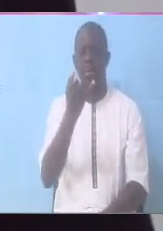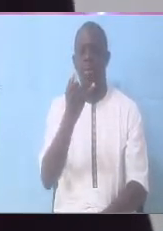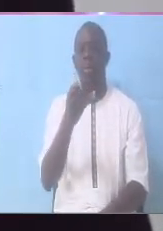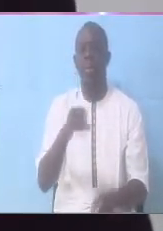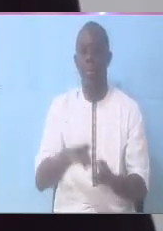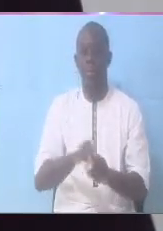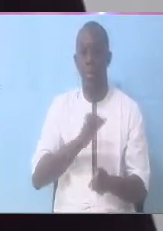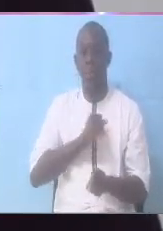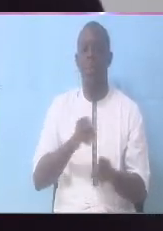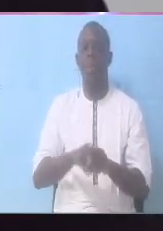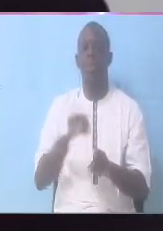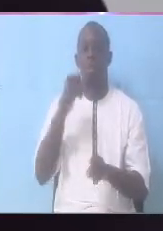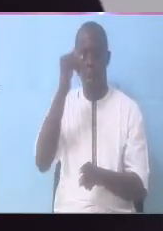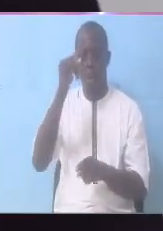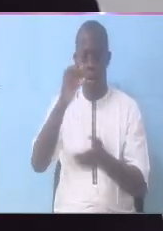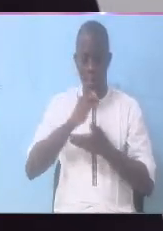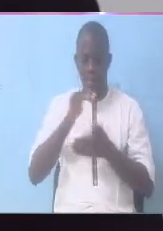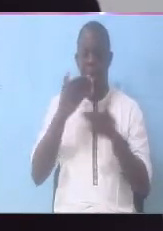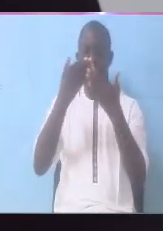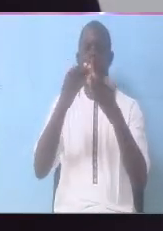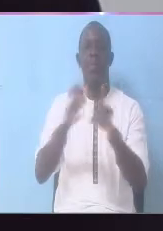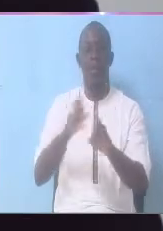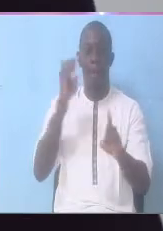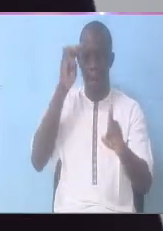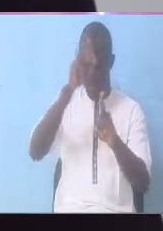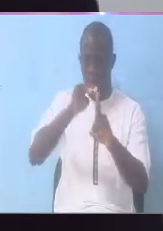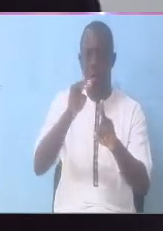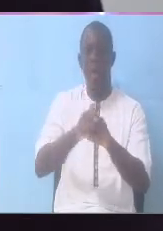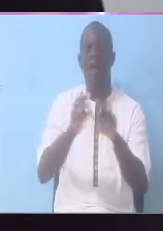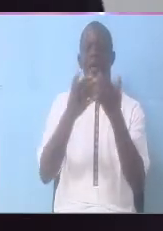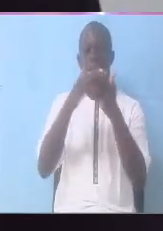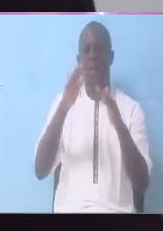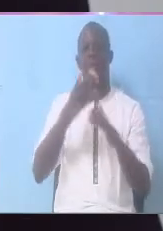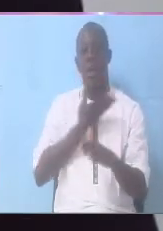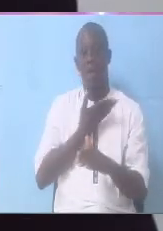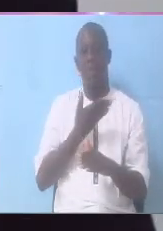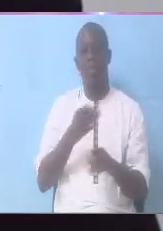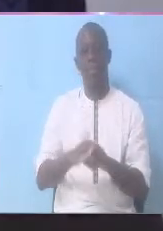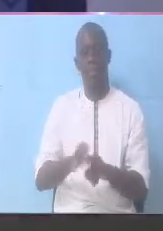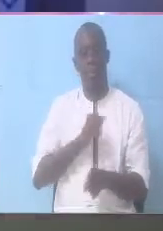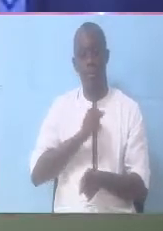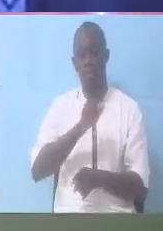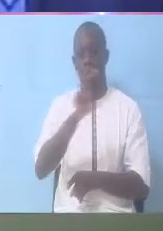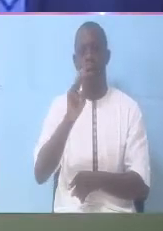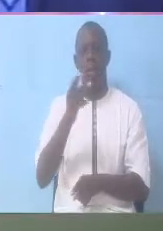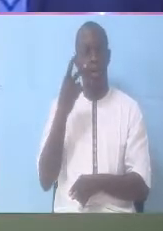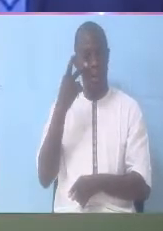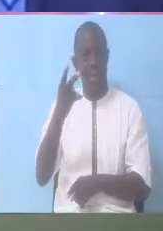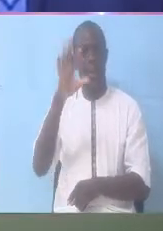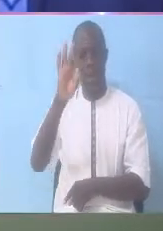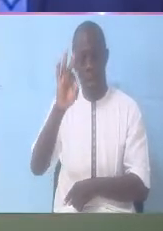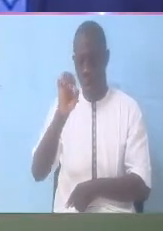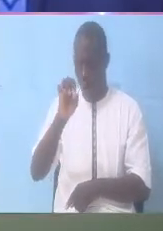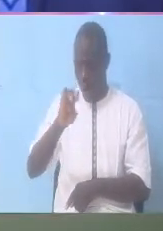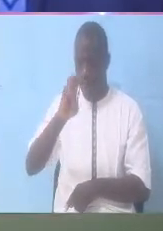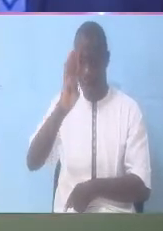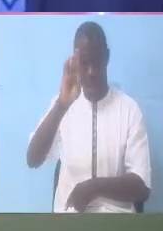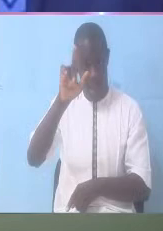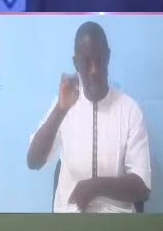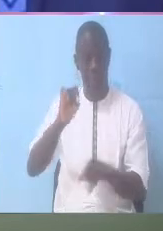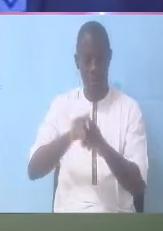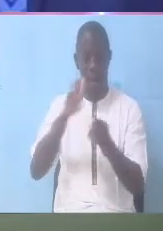mission accomplished. And I said, I think I've been very straightforward here. And I did see Tumbul coming into the State House, and then he did collect money.